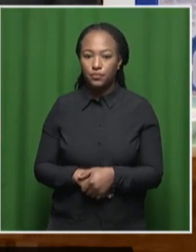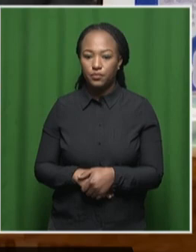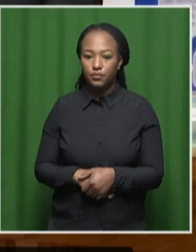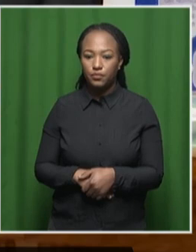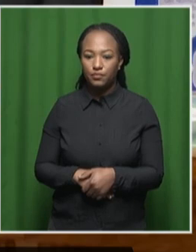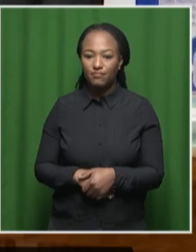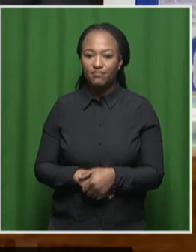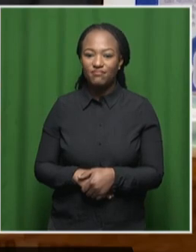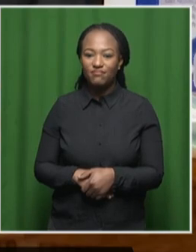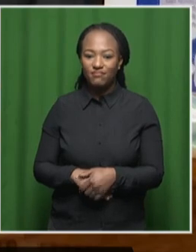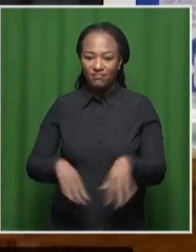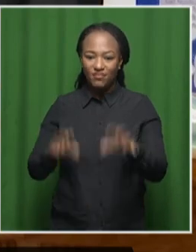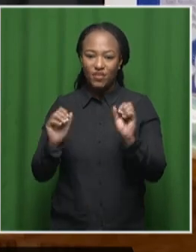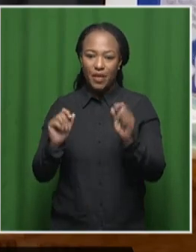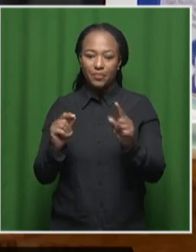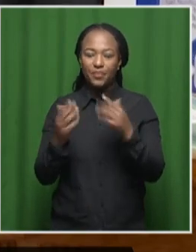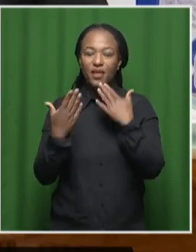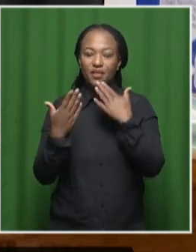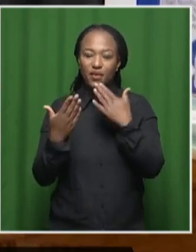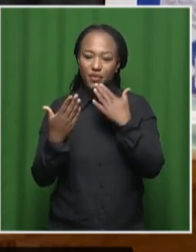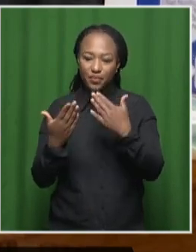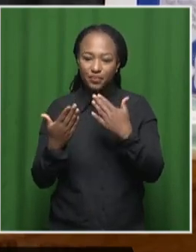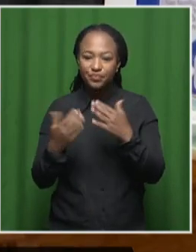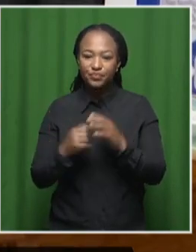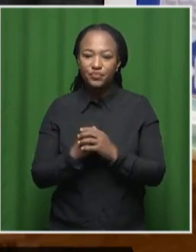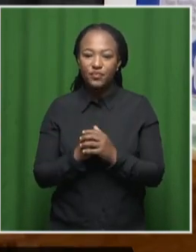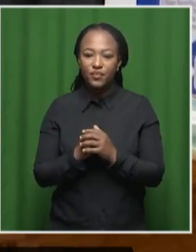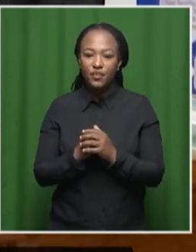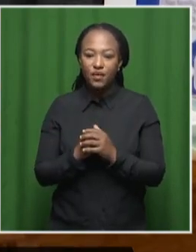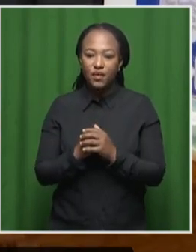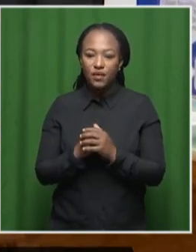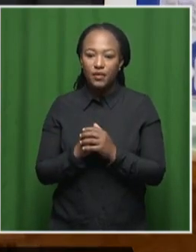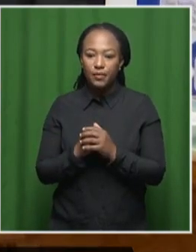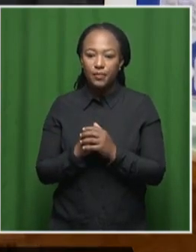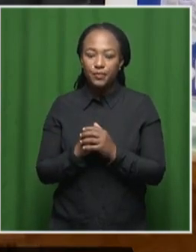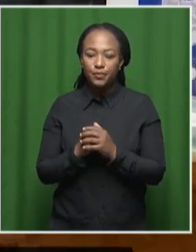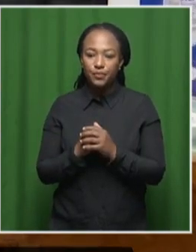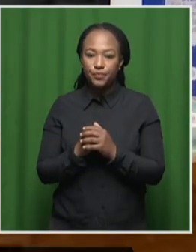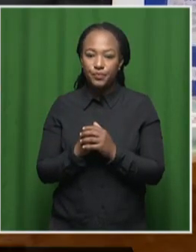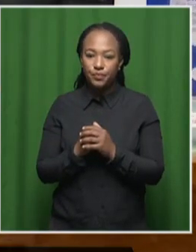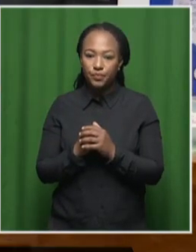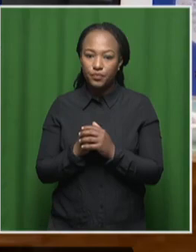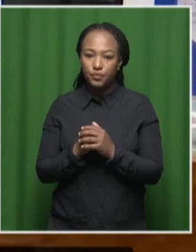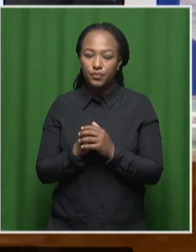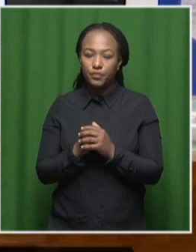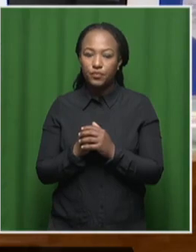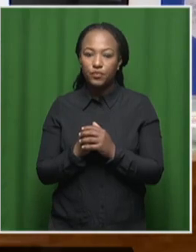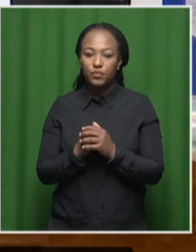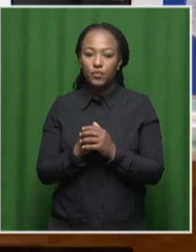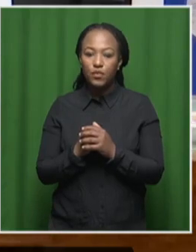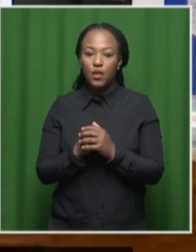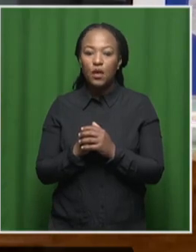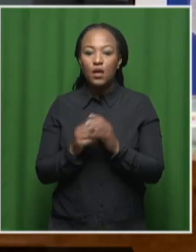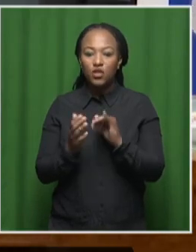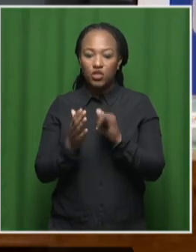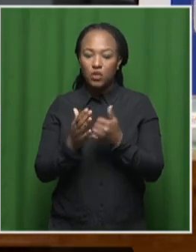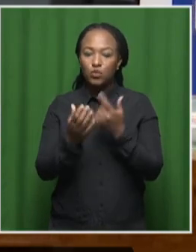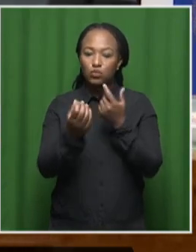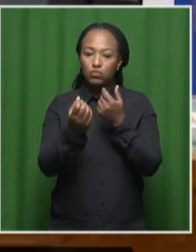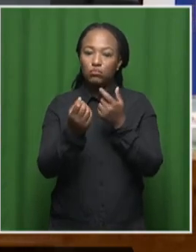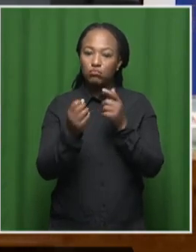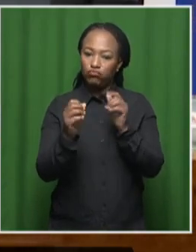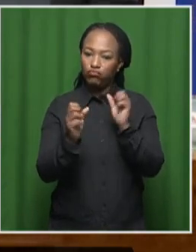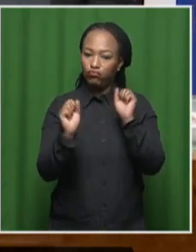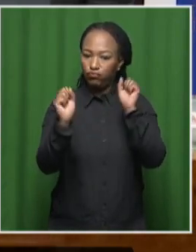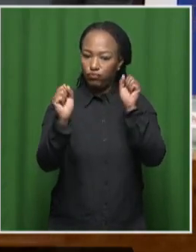All right, thank you so much. So I think it's really just to echo the sentiment that says we've got